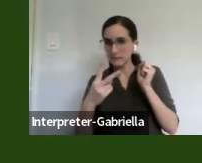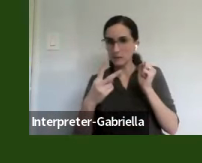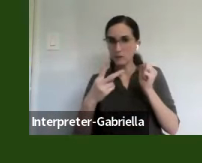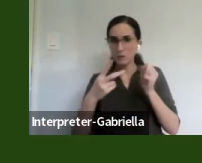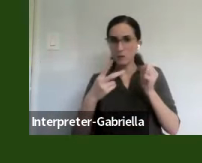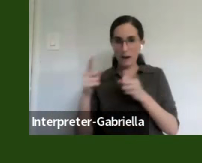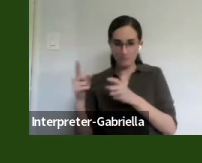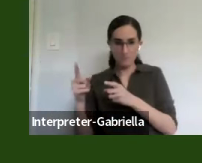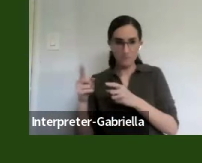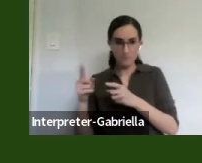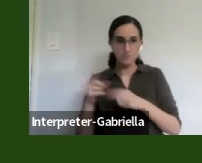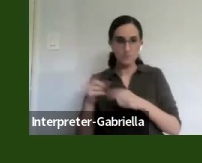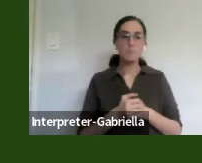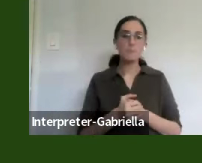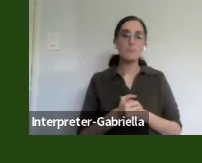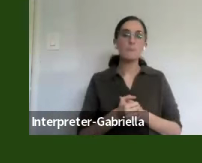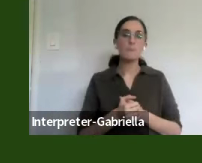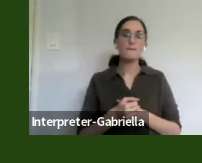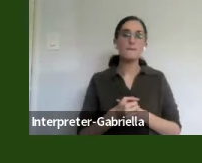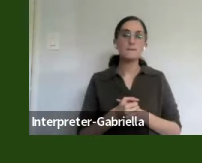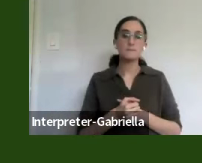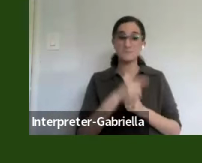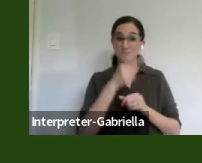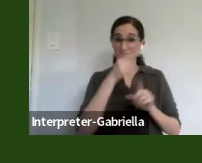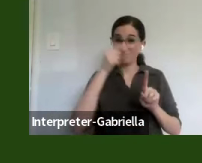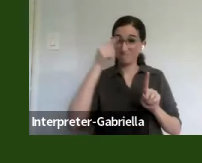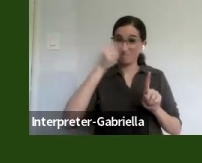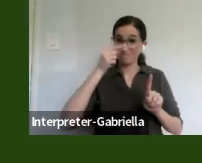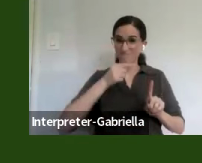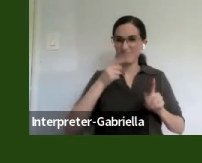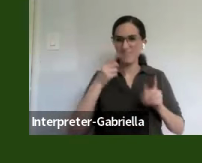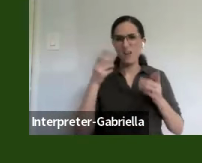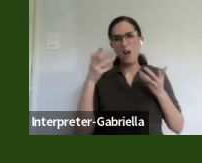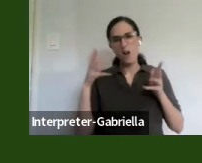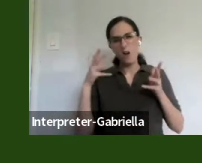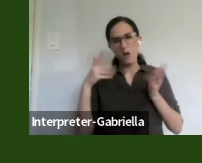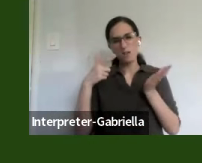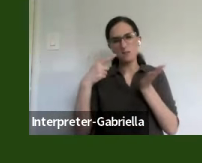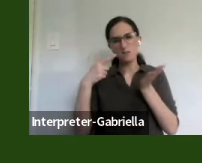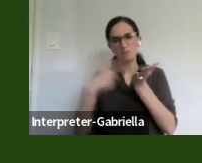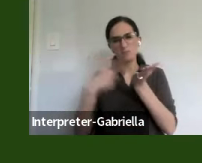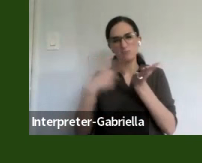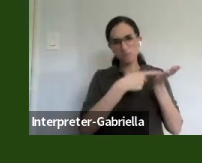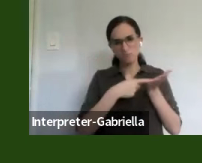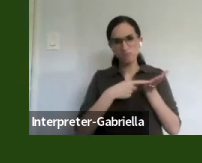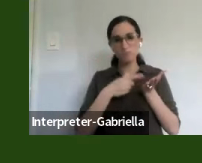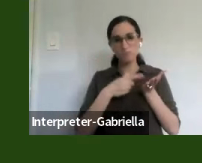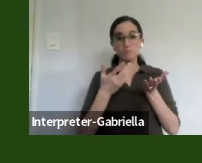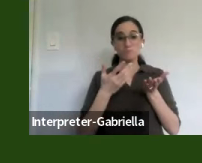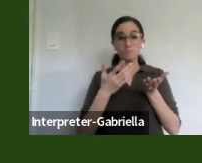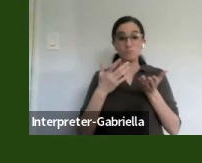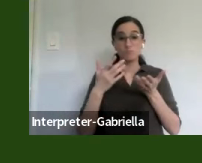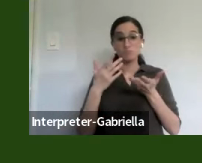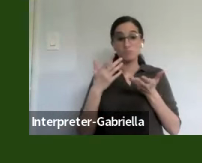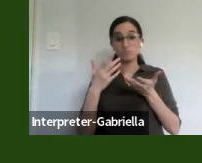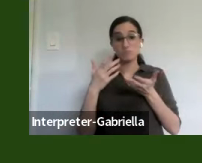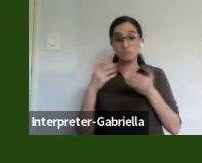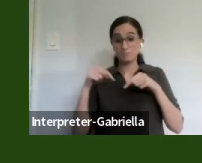these bullets are things that we've probably already discussed in our individual work as professionals and colleagues and members of this